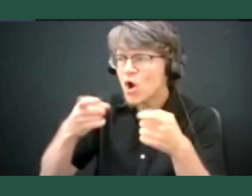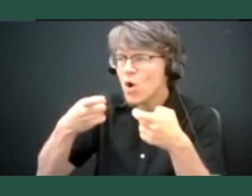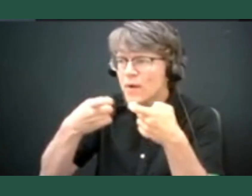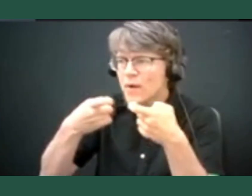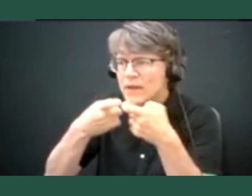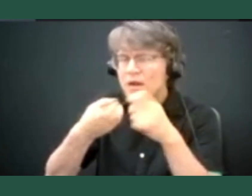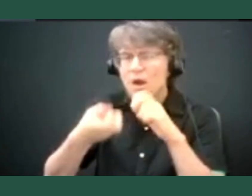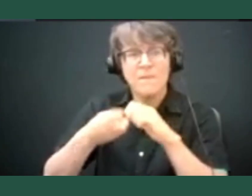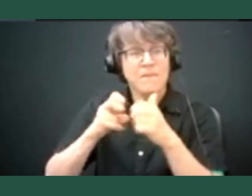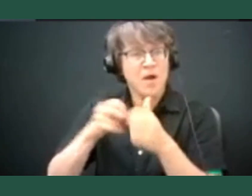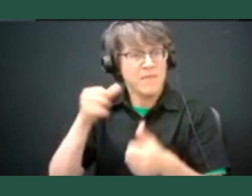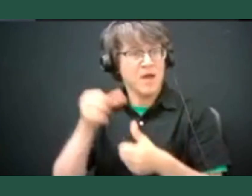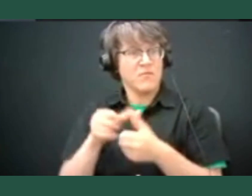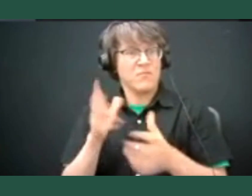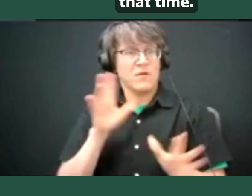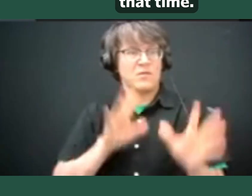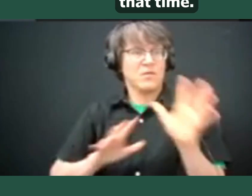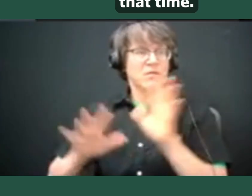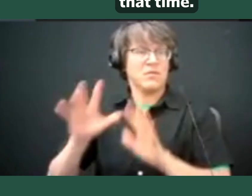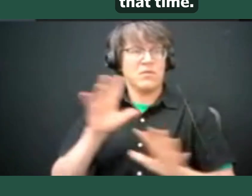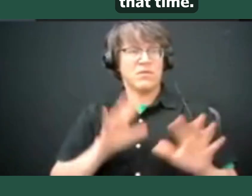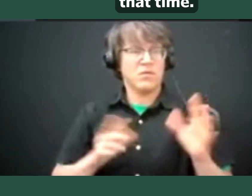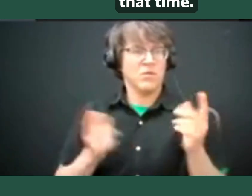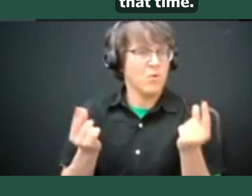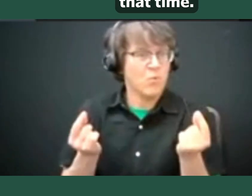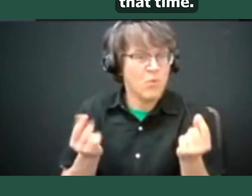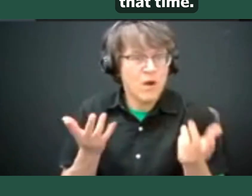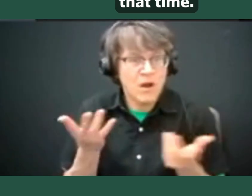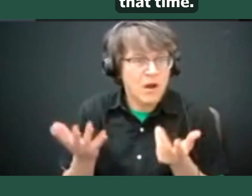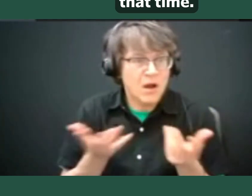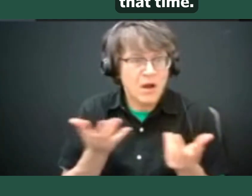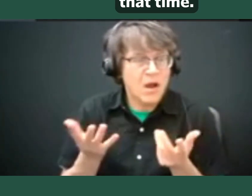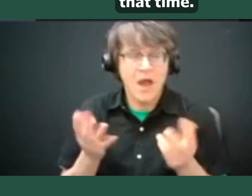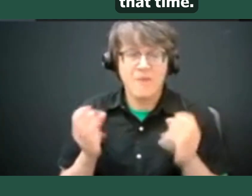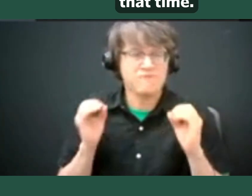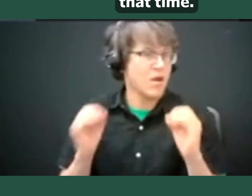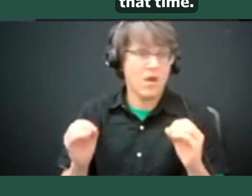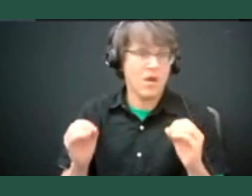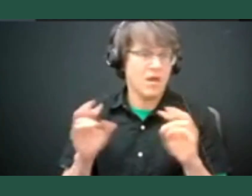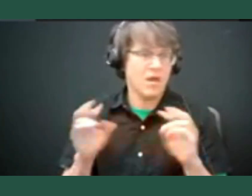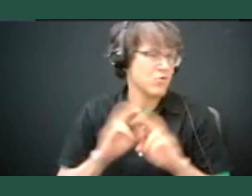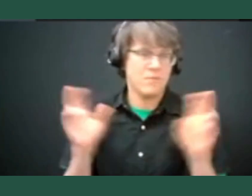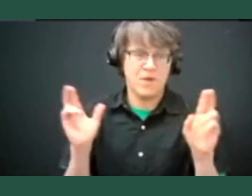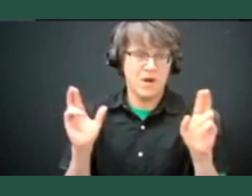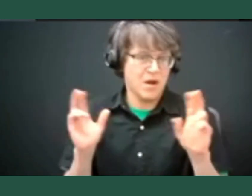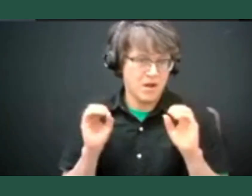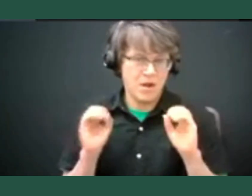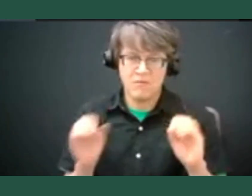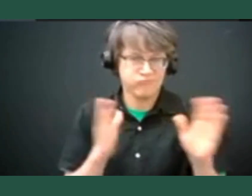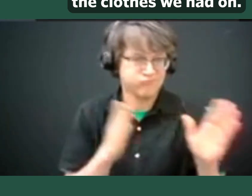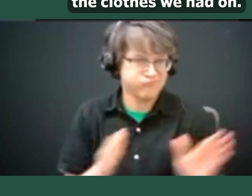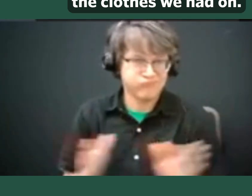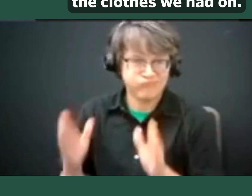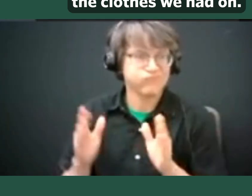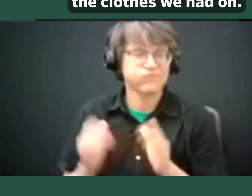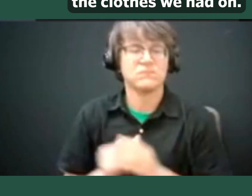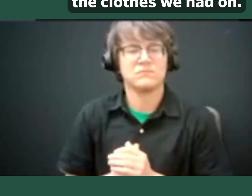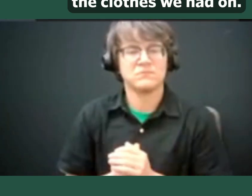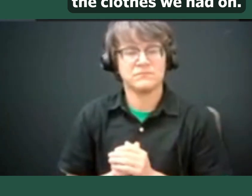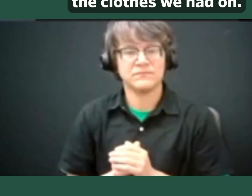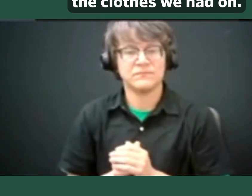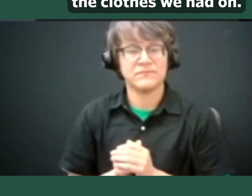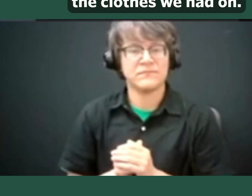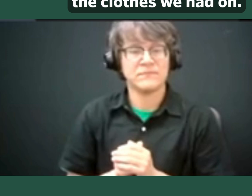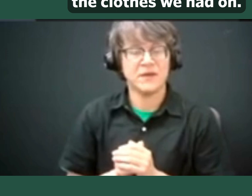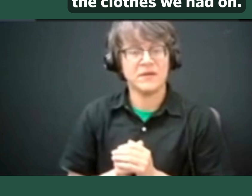remember being, what in the world are we doing? I mean, I had nothing prepared at that time. And basically, we